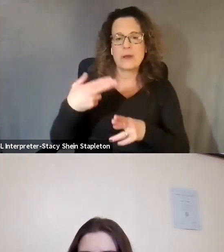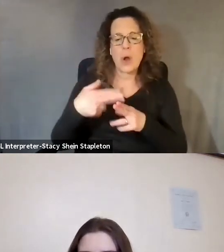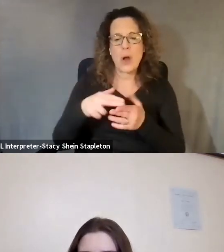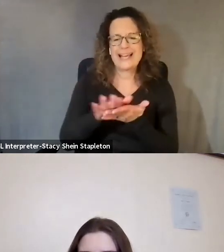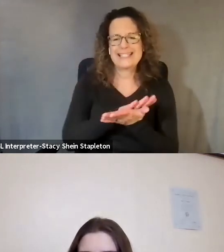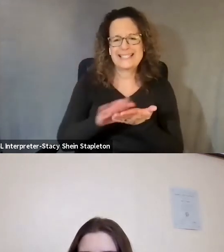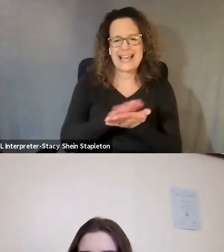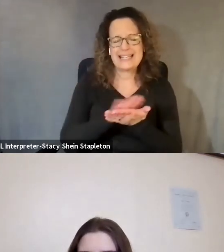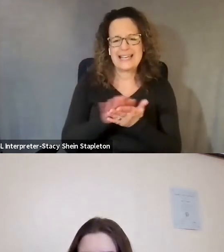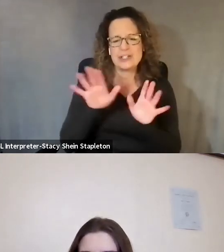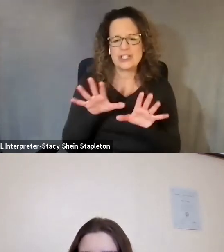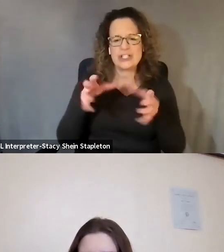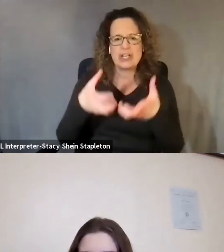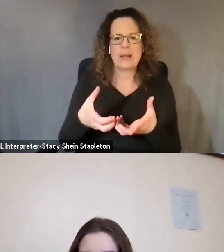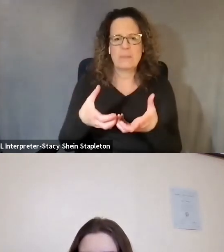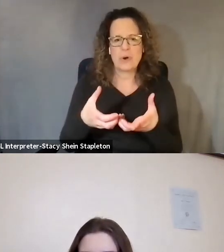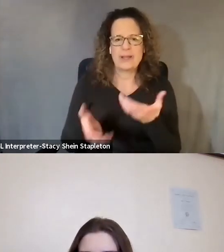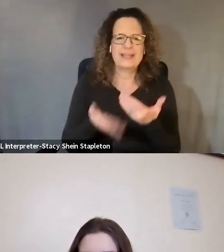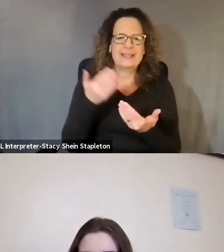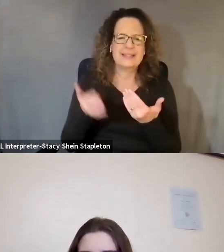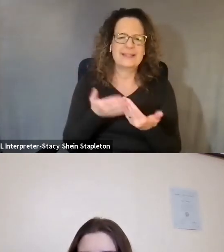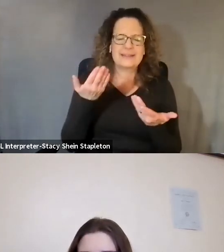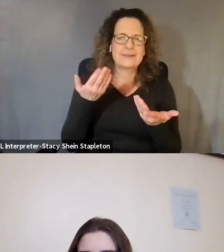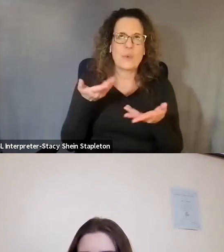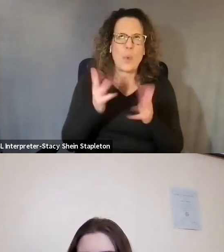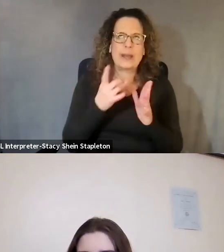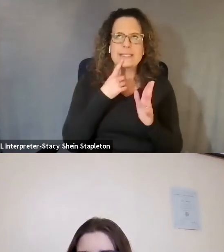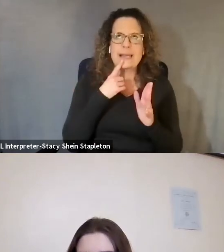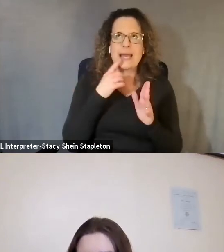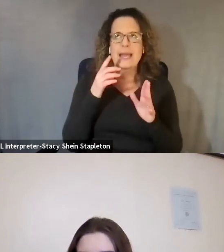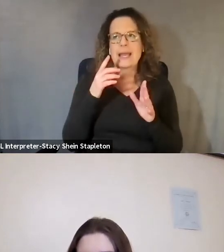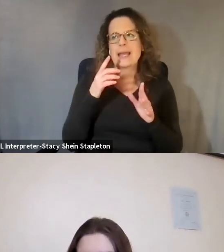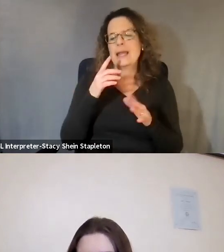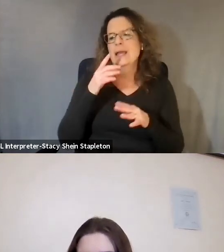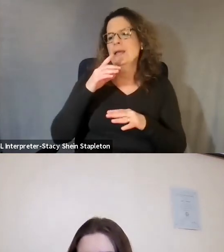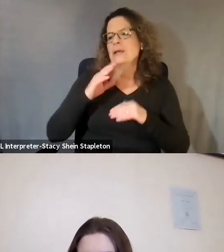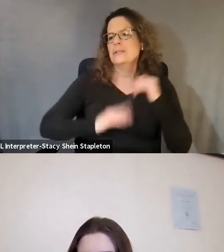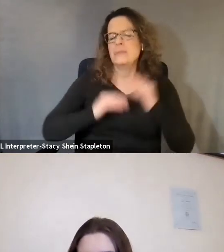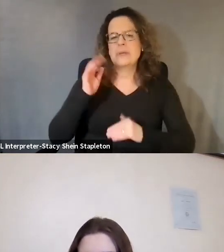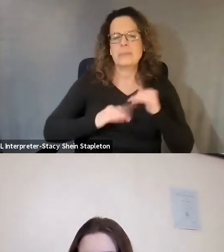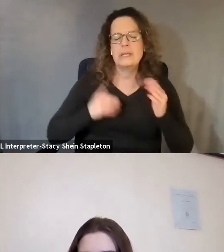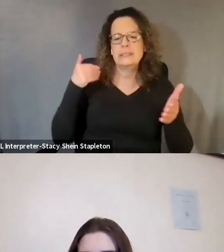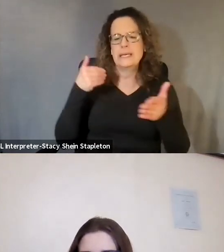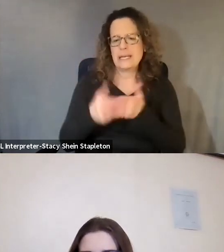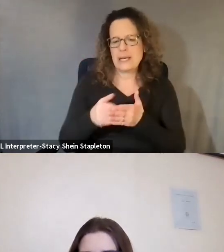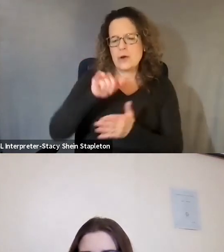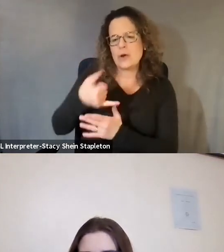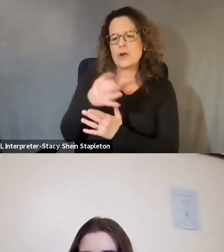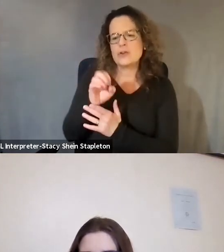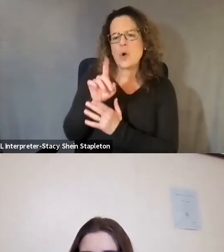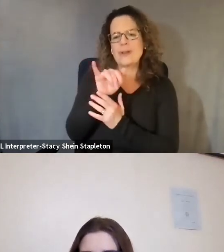sanitation chamber. It's just the easiest way to picture this, to be built around Brandon Road in the Joliet